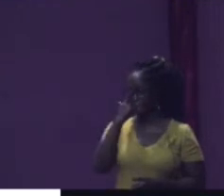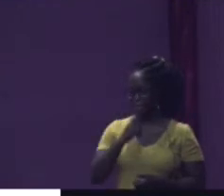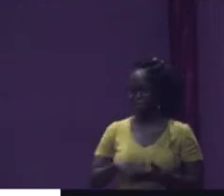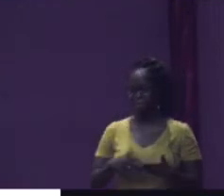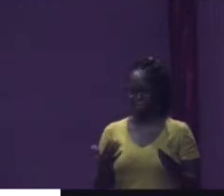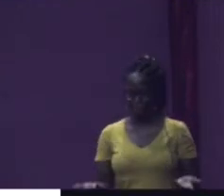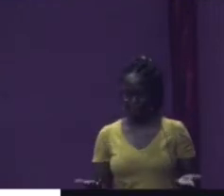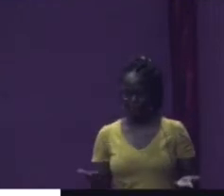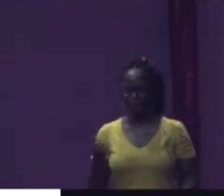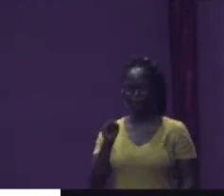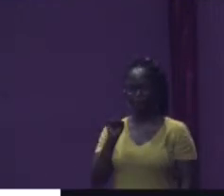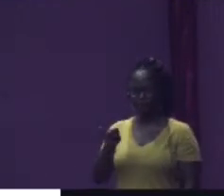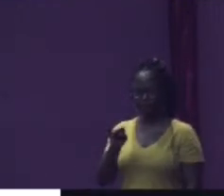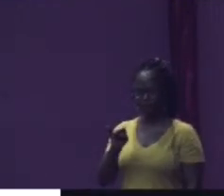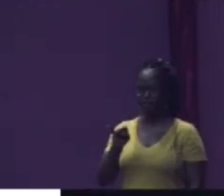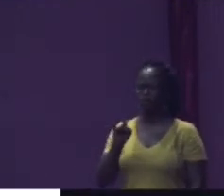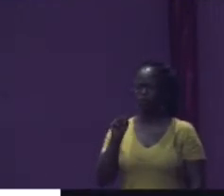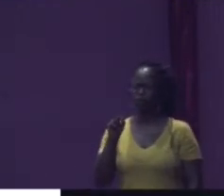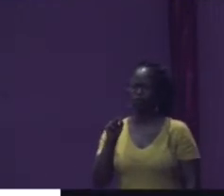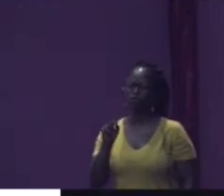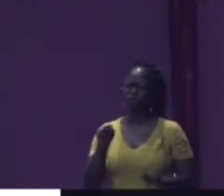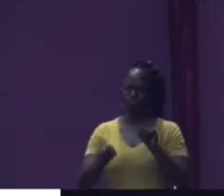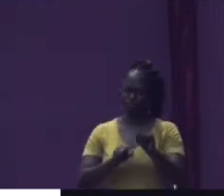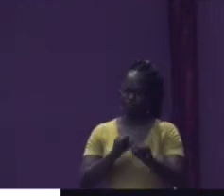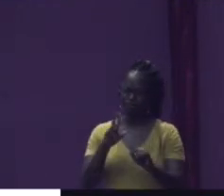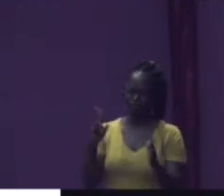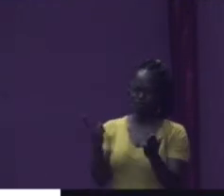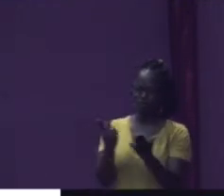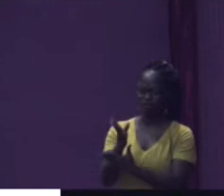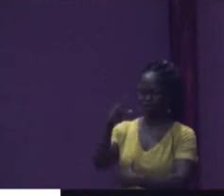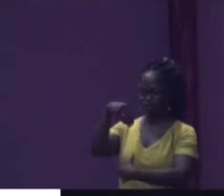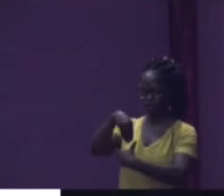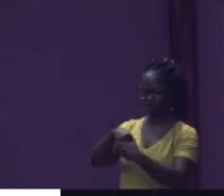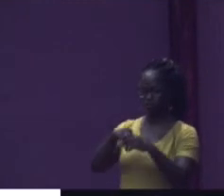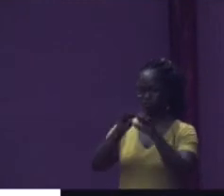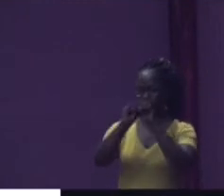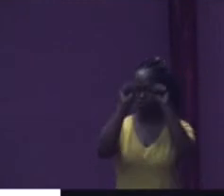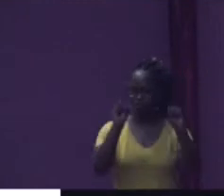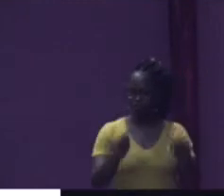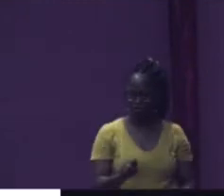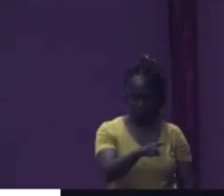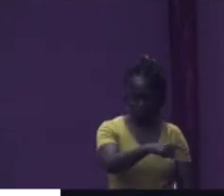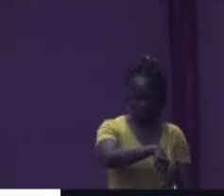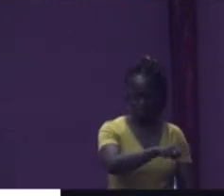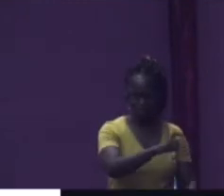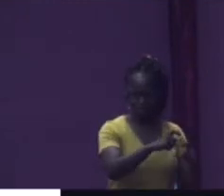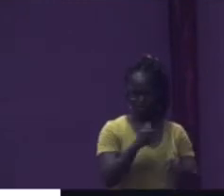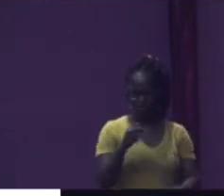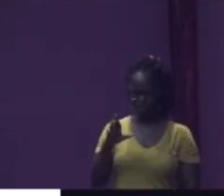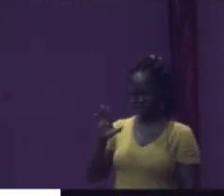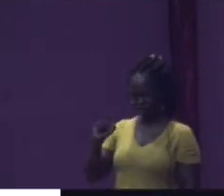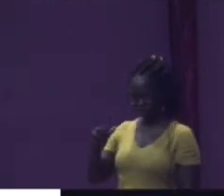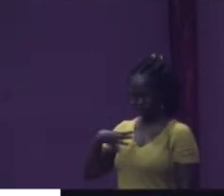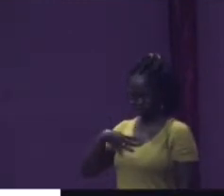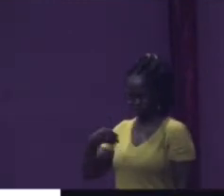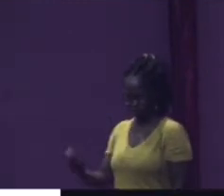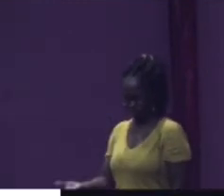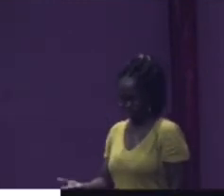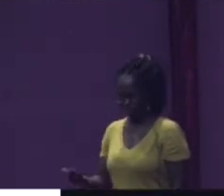dependency on what's happened with the medical system, Syriaca, the daughter, has been